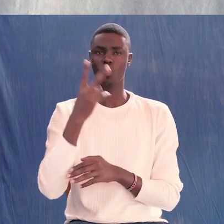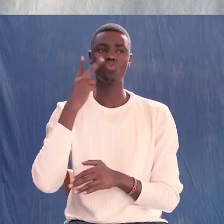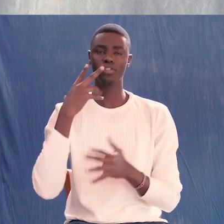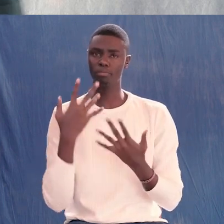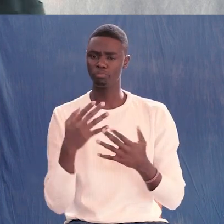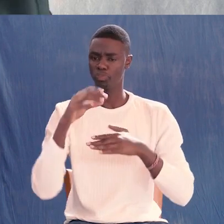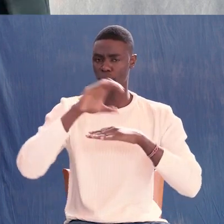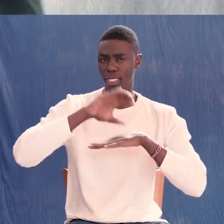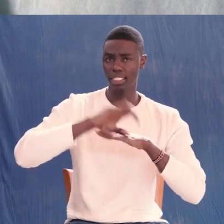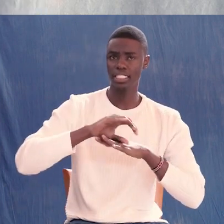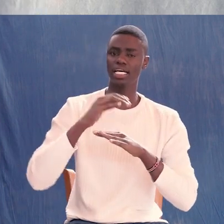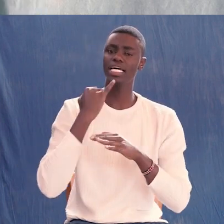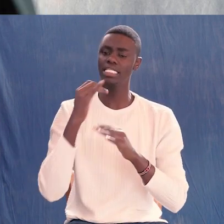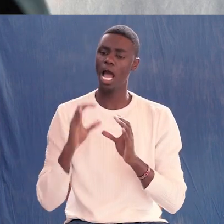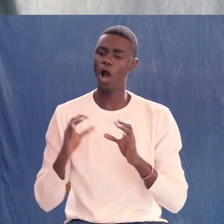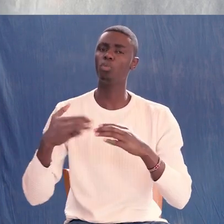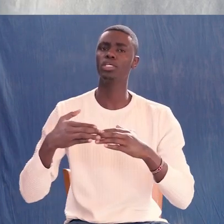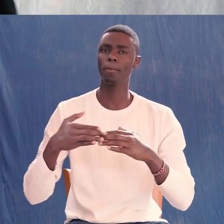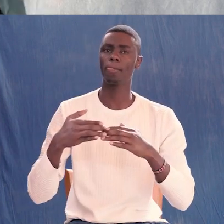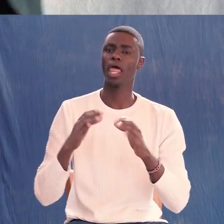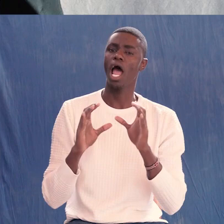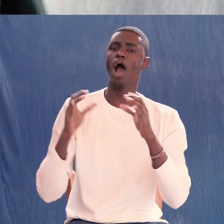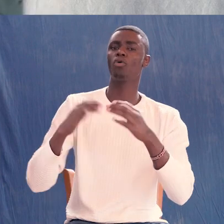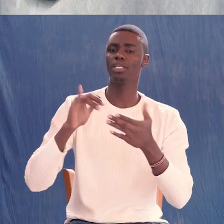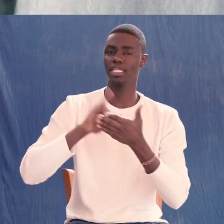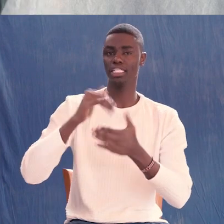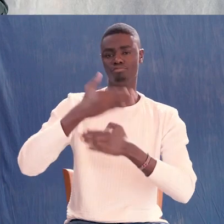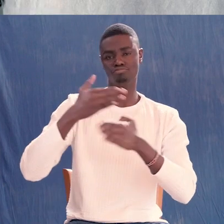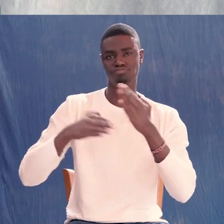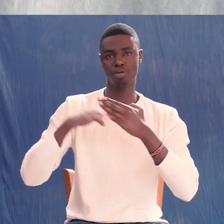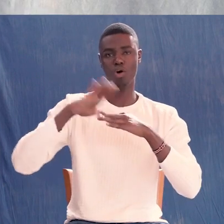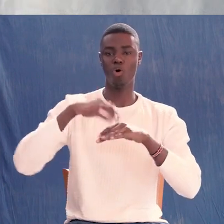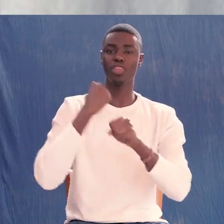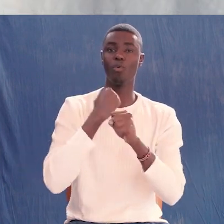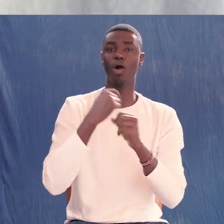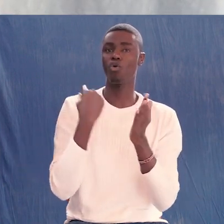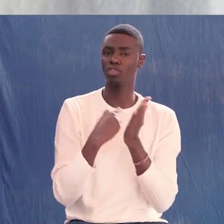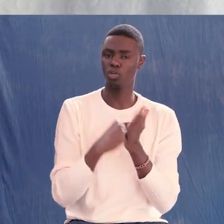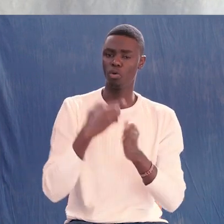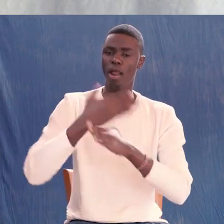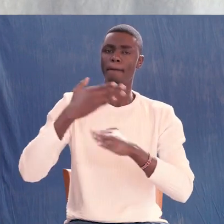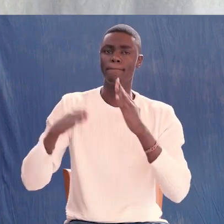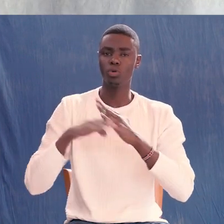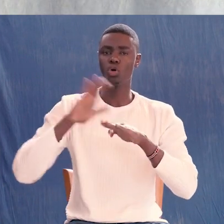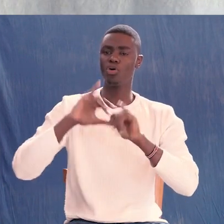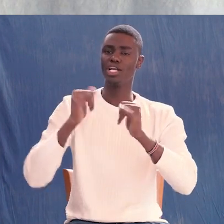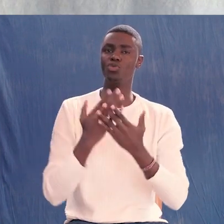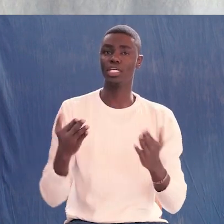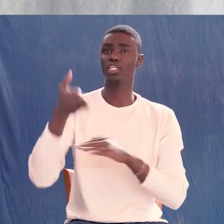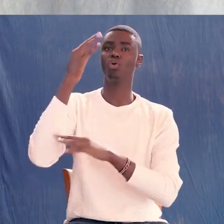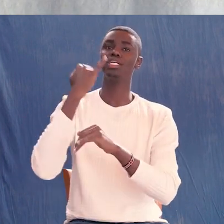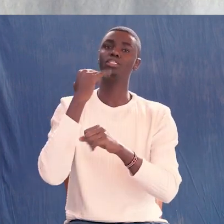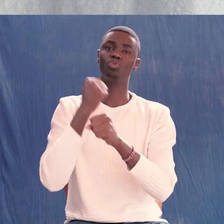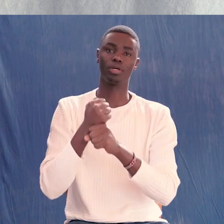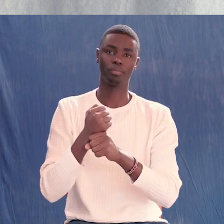that the church is this community, this community that is built on the rock of the gospel, that is built on this new thing that God is doing.